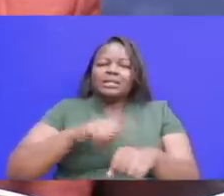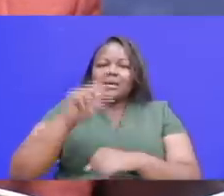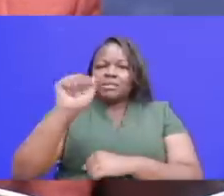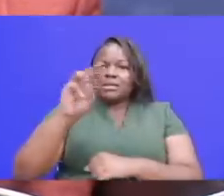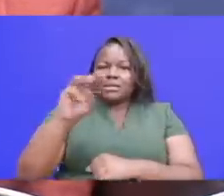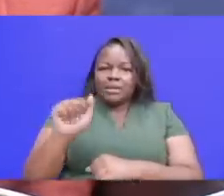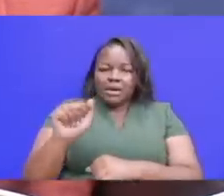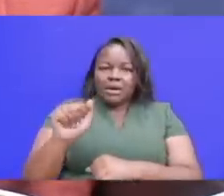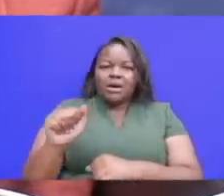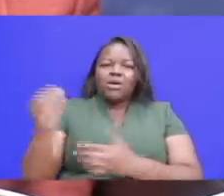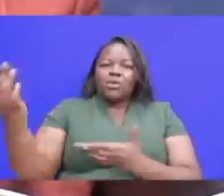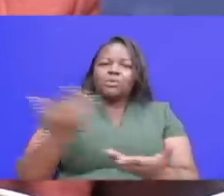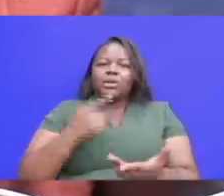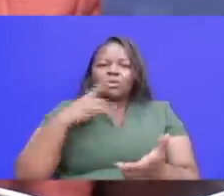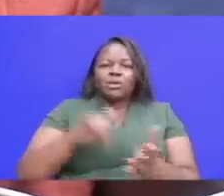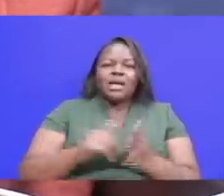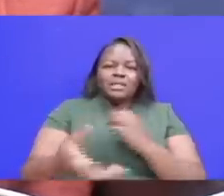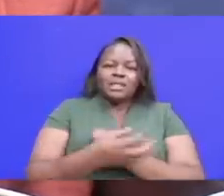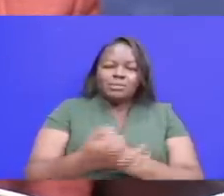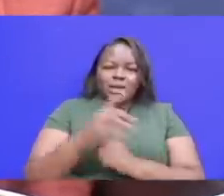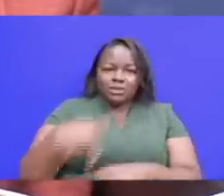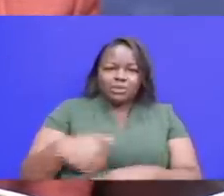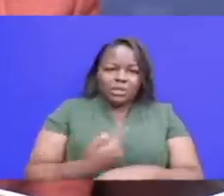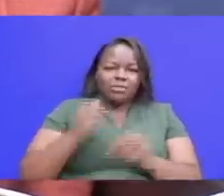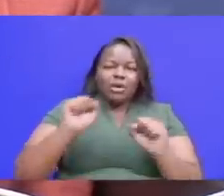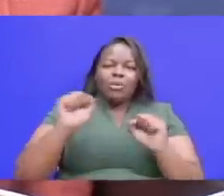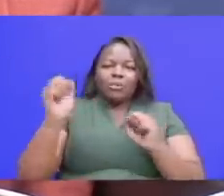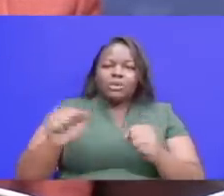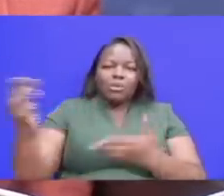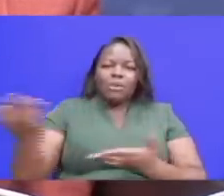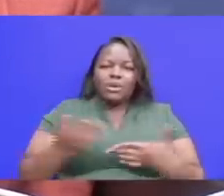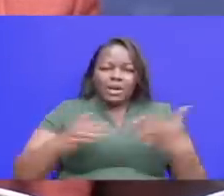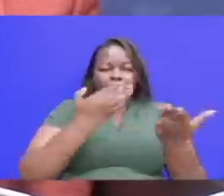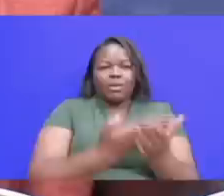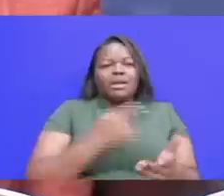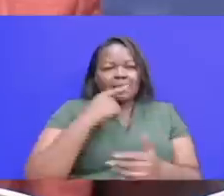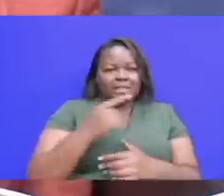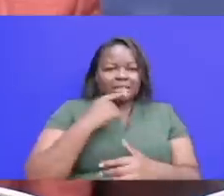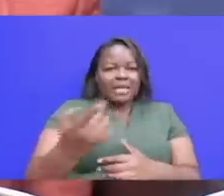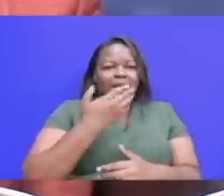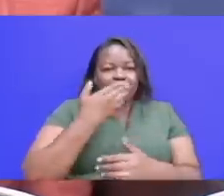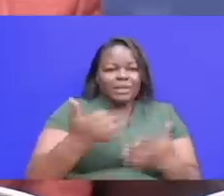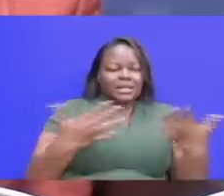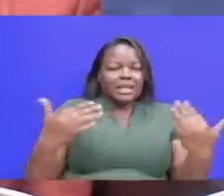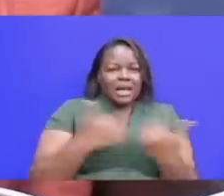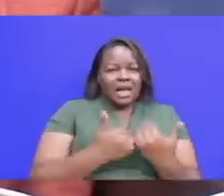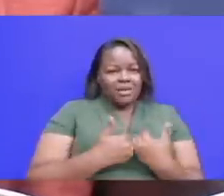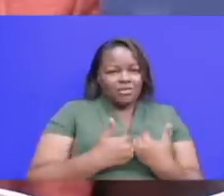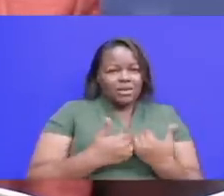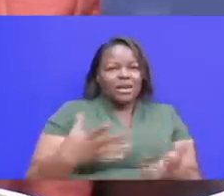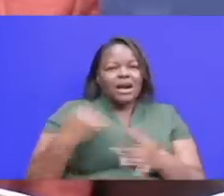to explain herself, she actually brings an evidence and says, all this that I have, the bracelet and the